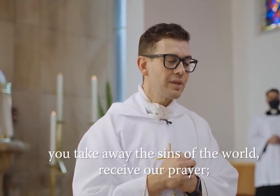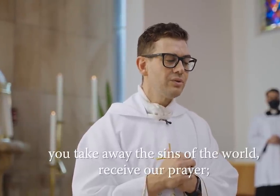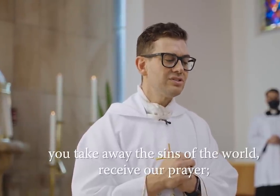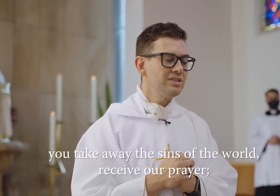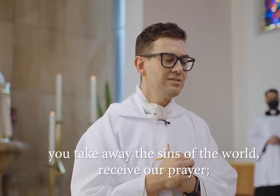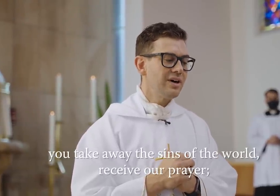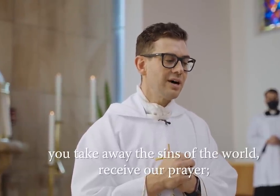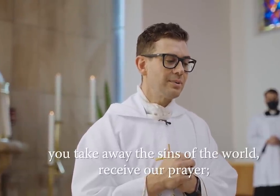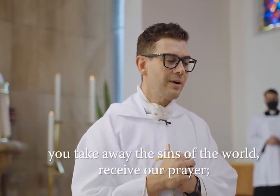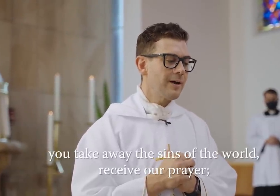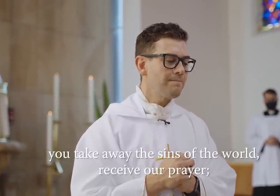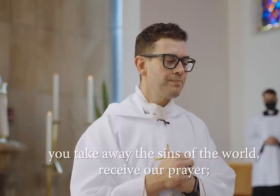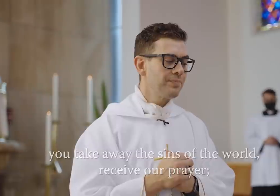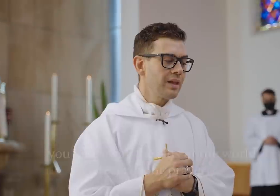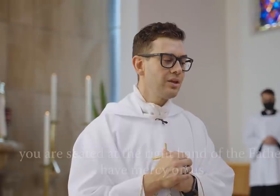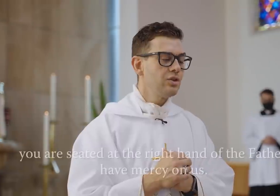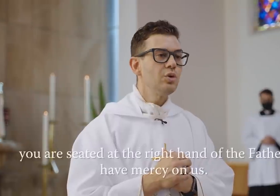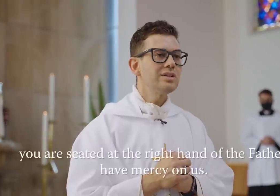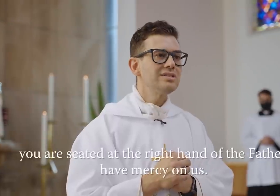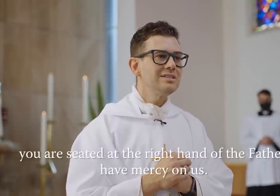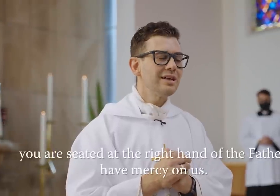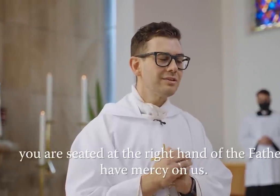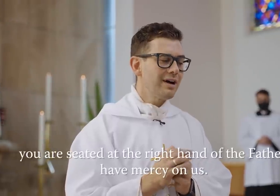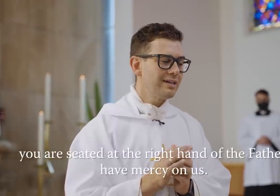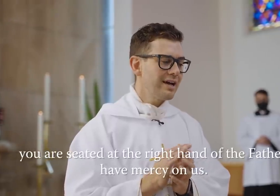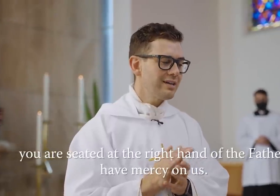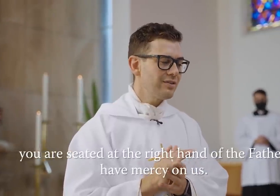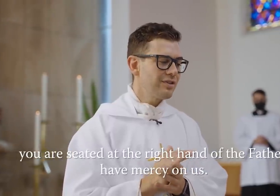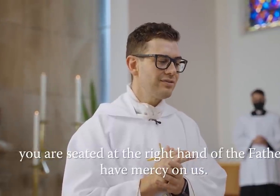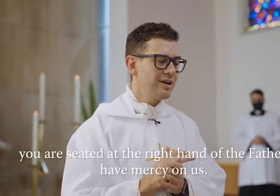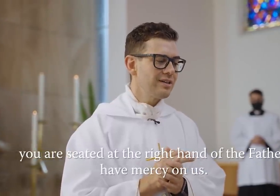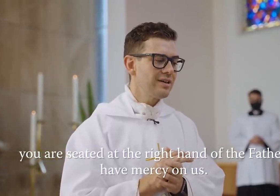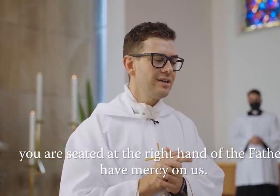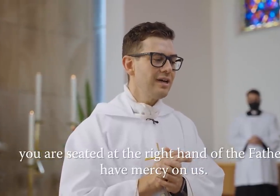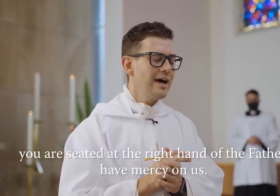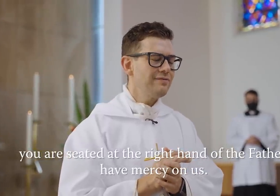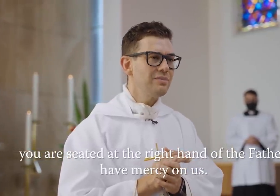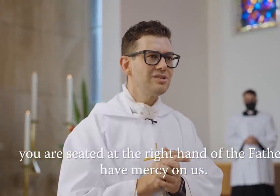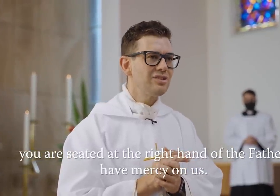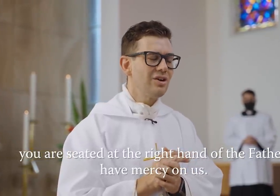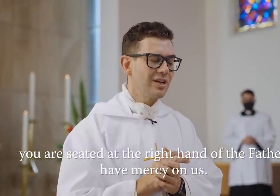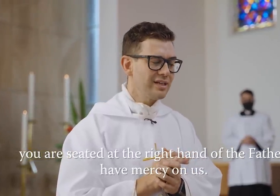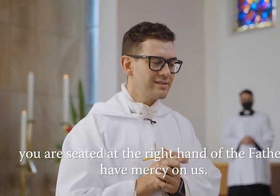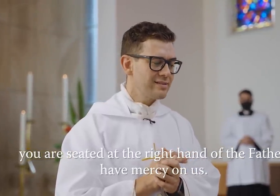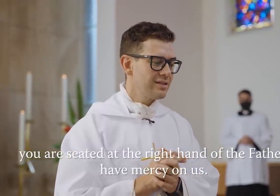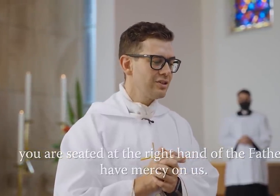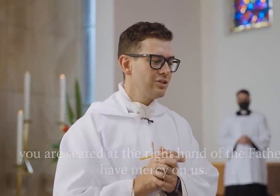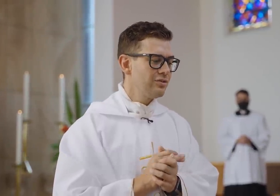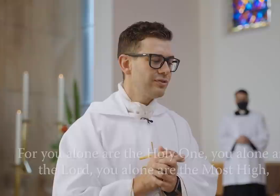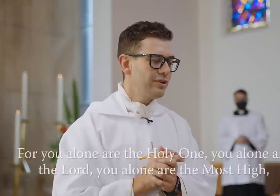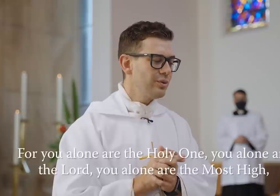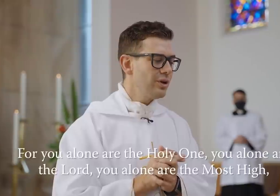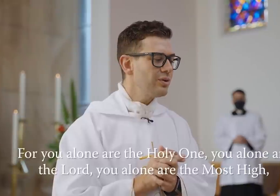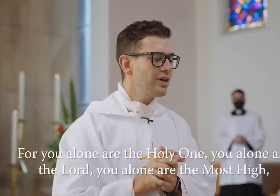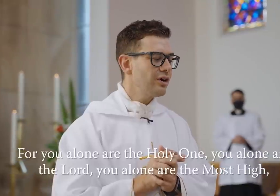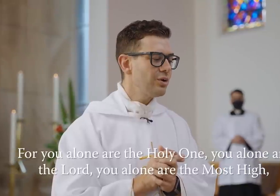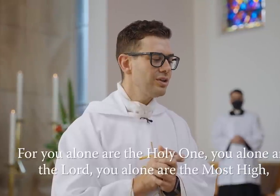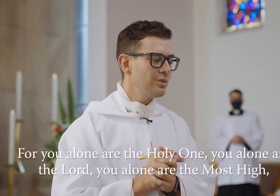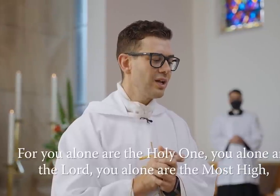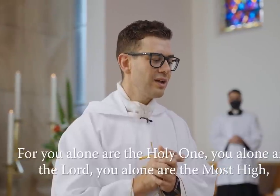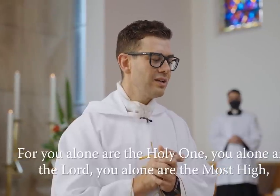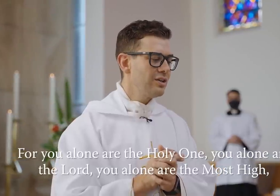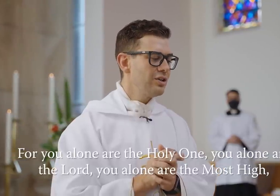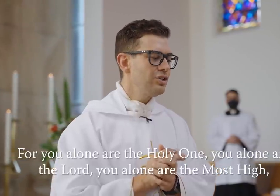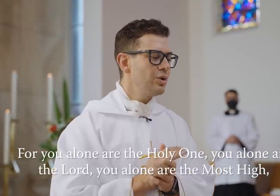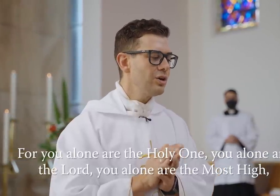world, receive our prayer. You are seated at the right hand of the Father, have mercy on us. For you alone are the